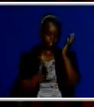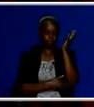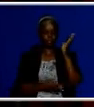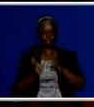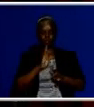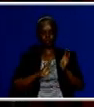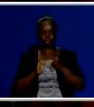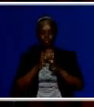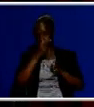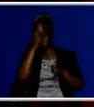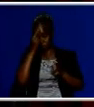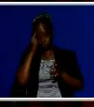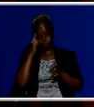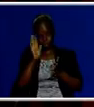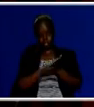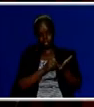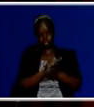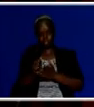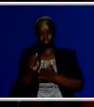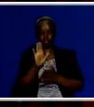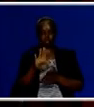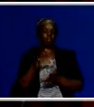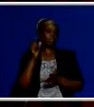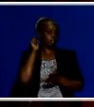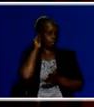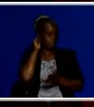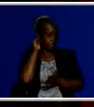can damage your ear. Okay?